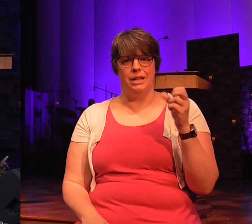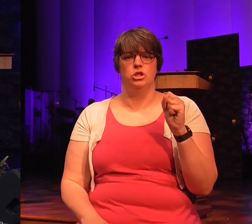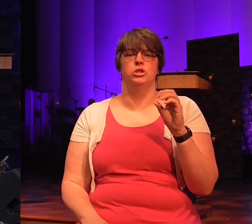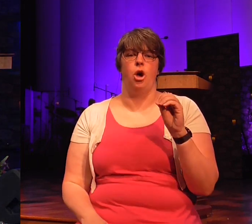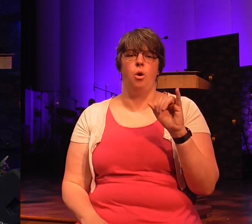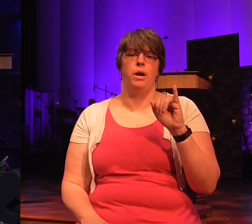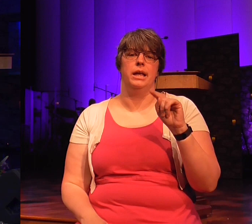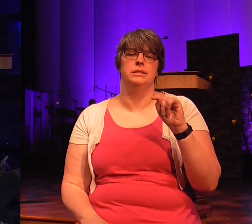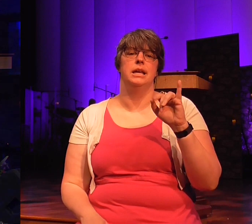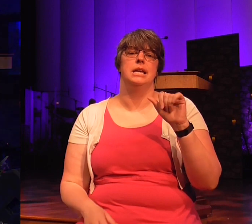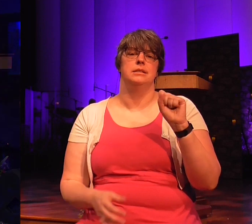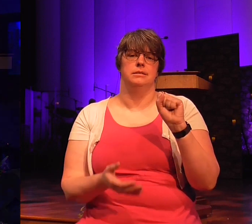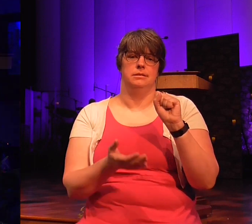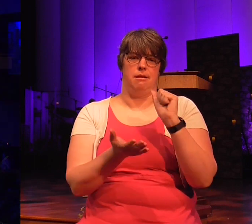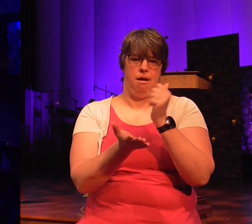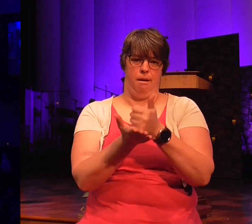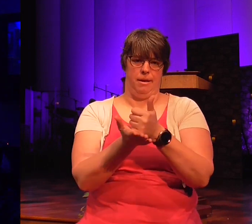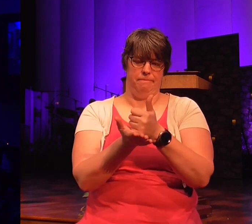is.